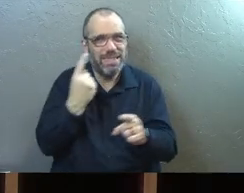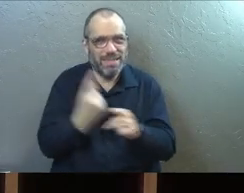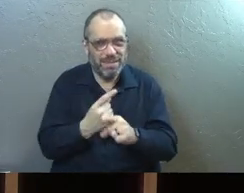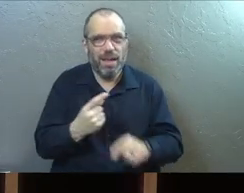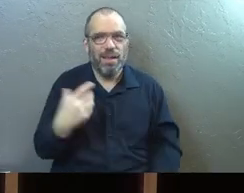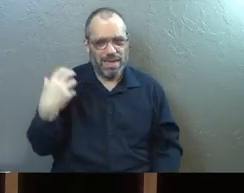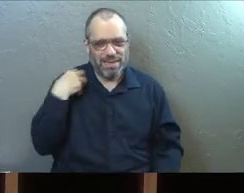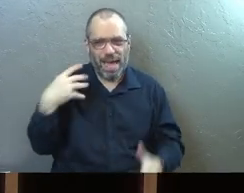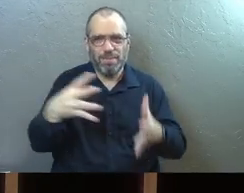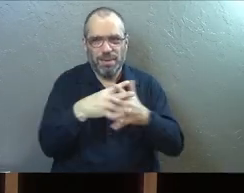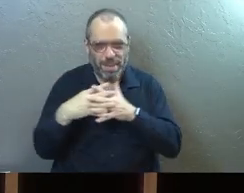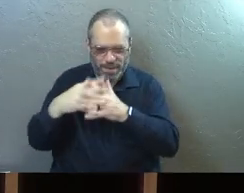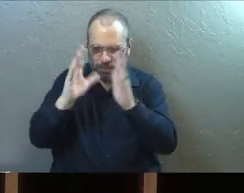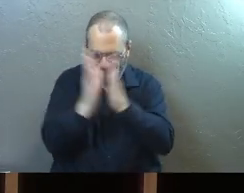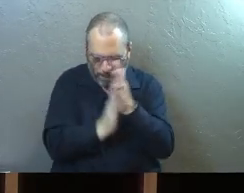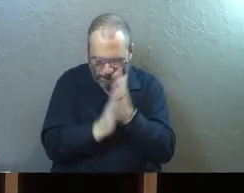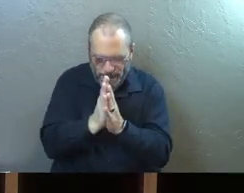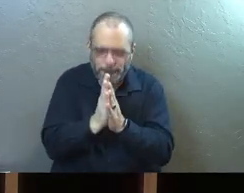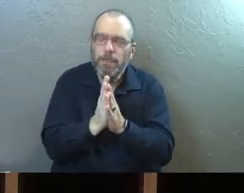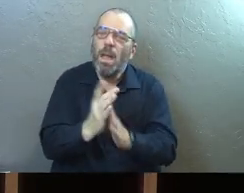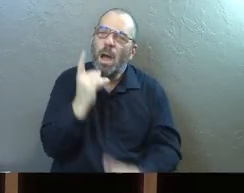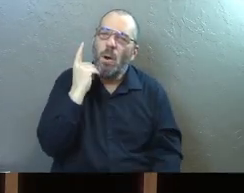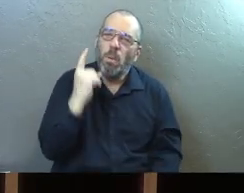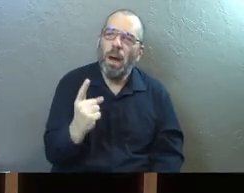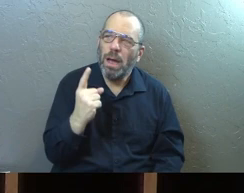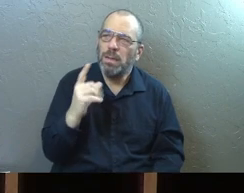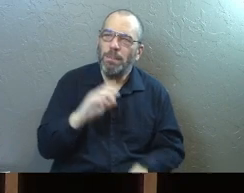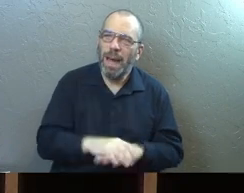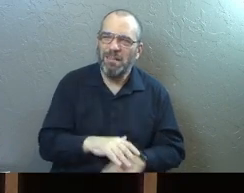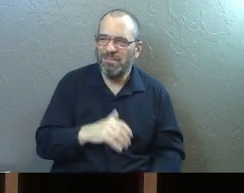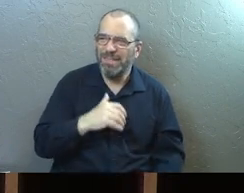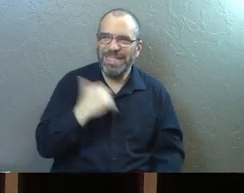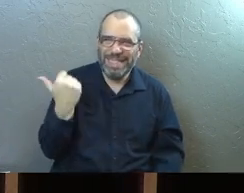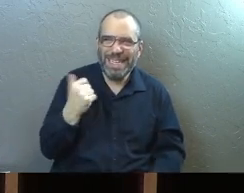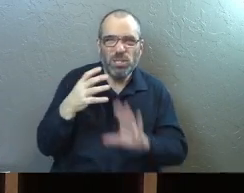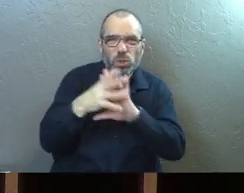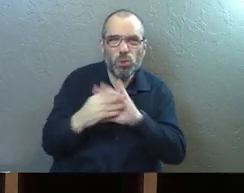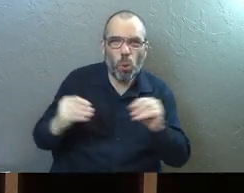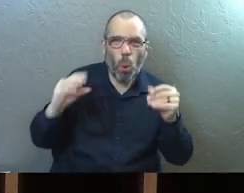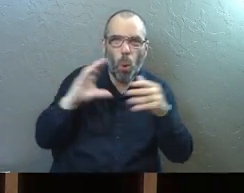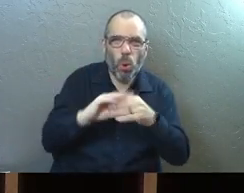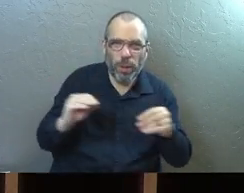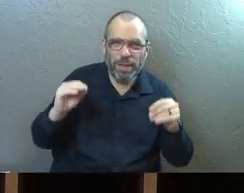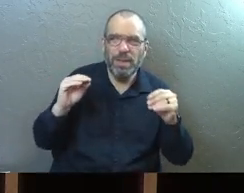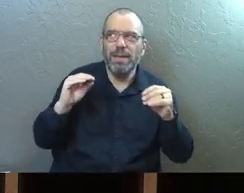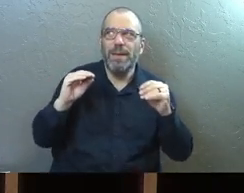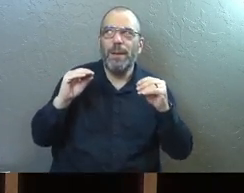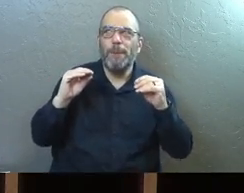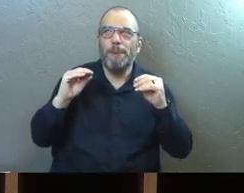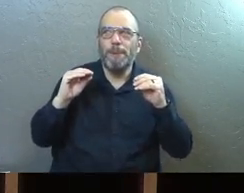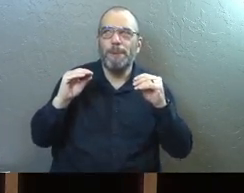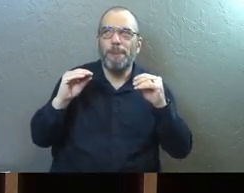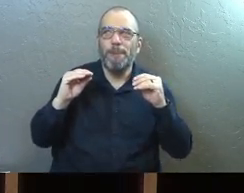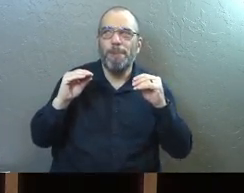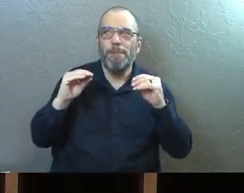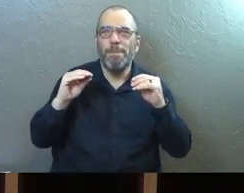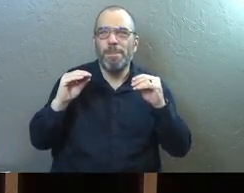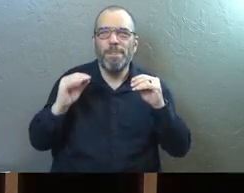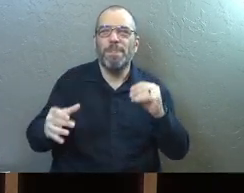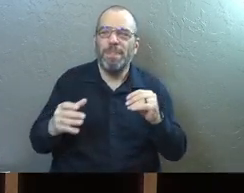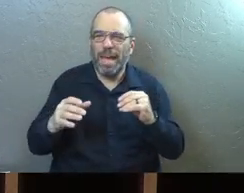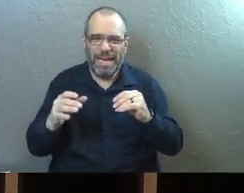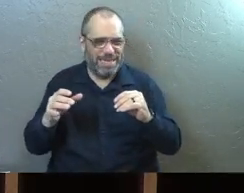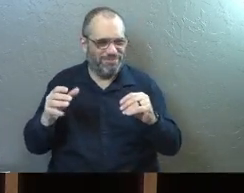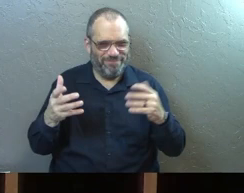is Captain America. One of the things that's so cool about this particular story for us today is that they